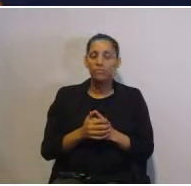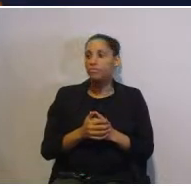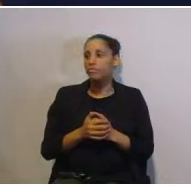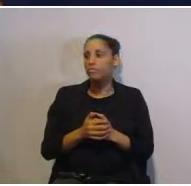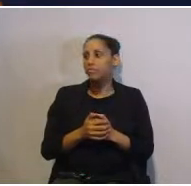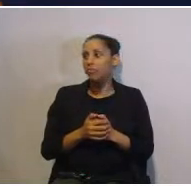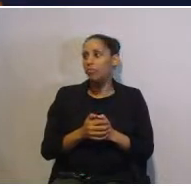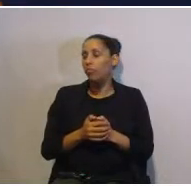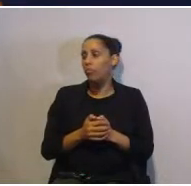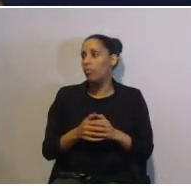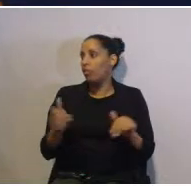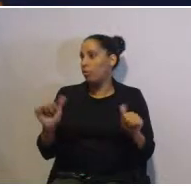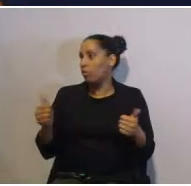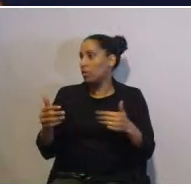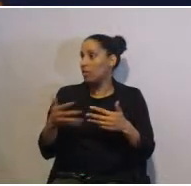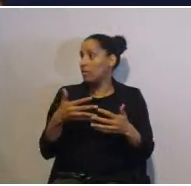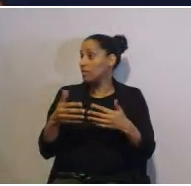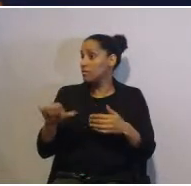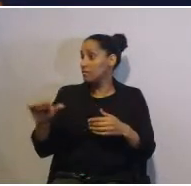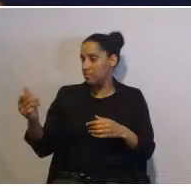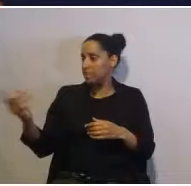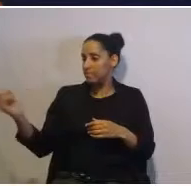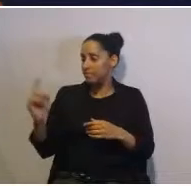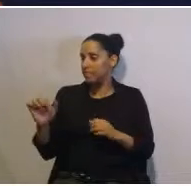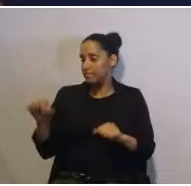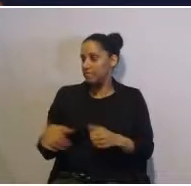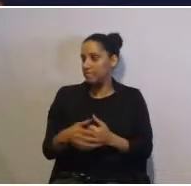right. Any? The next one? Yes, ma'am.